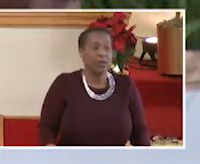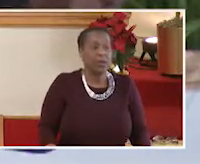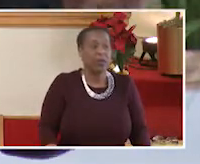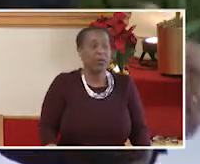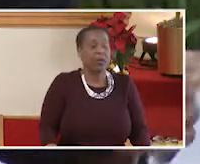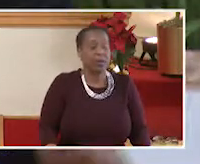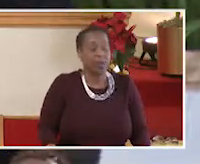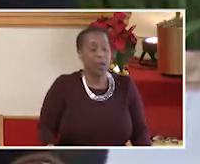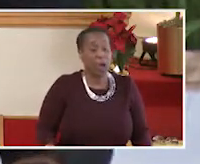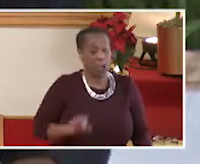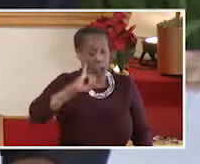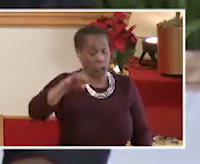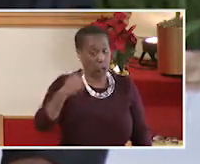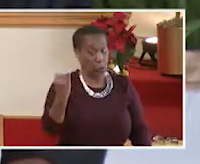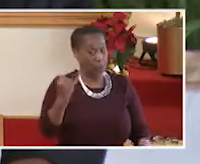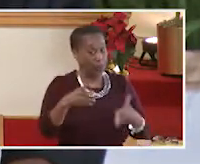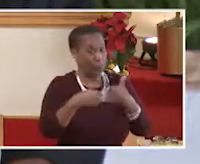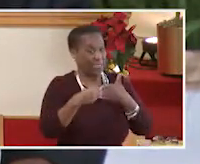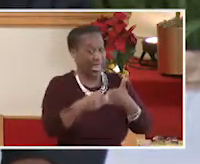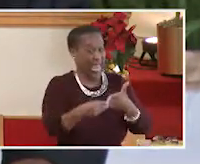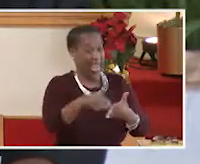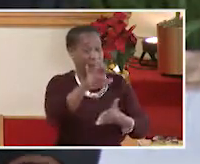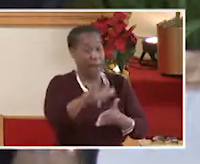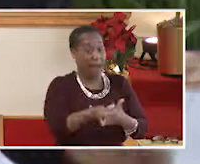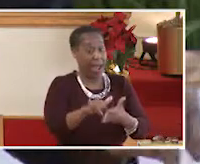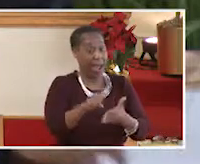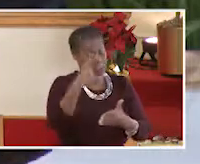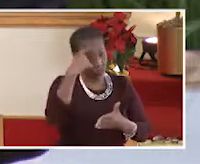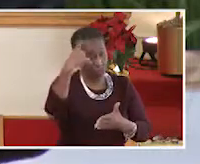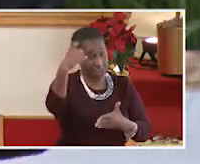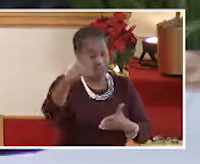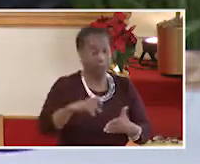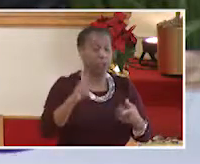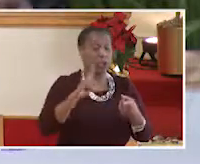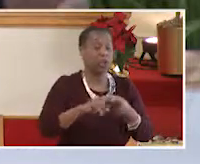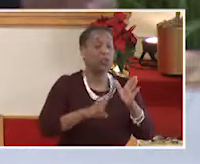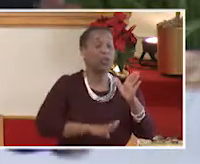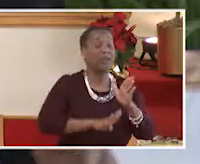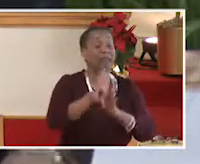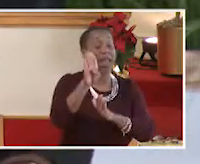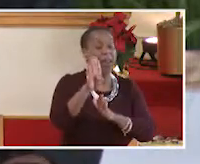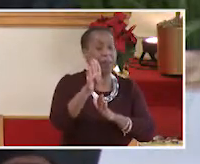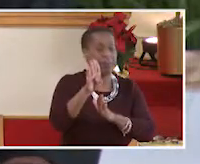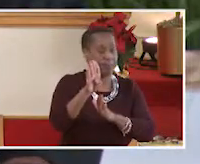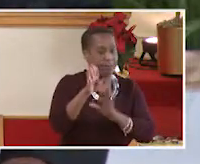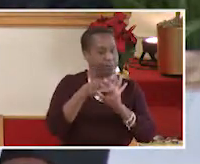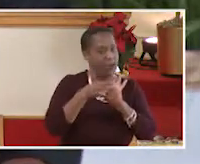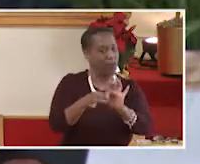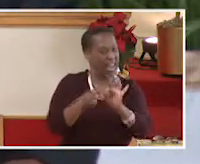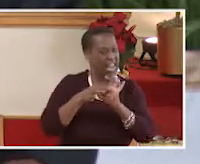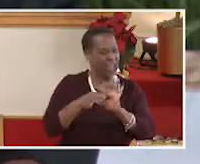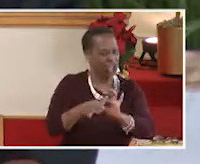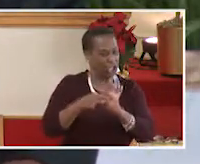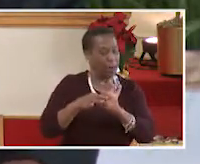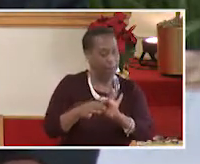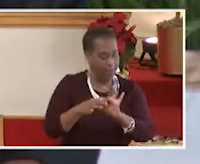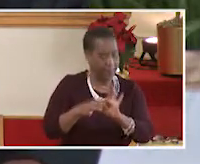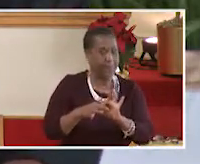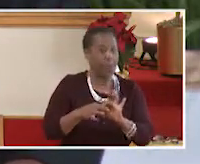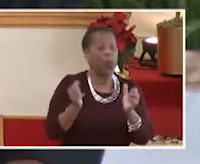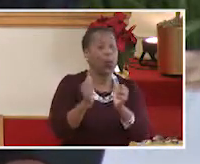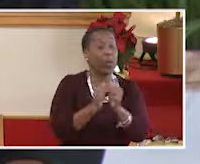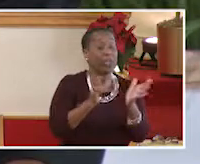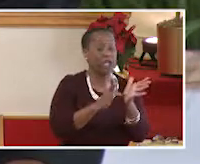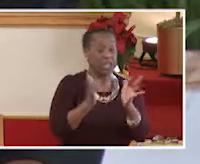Joseph was led by a dream to develop a greater intimate relationship